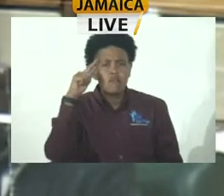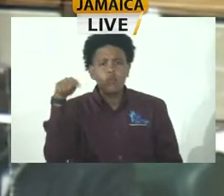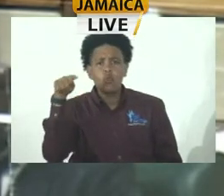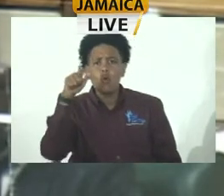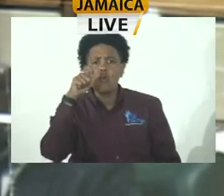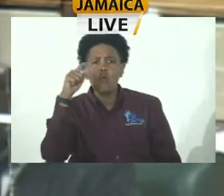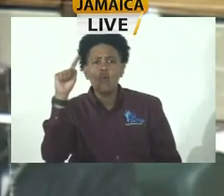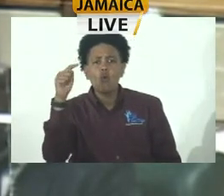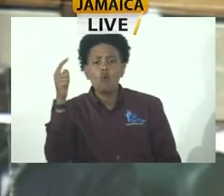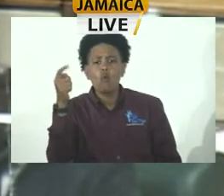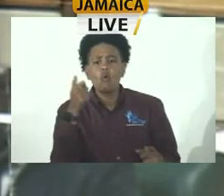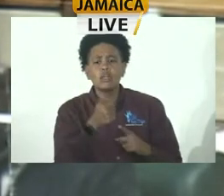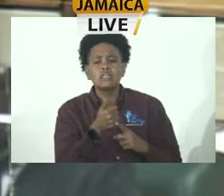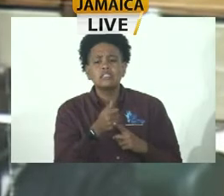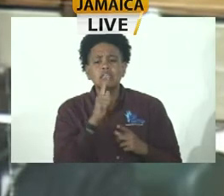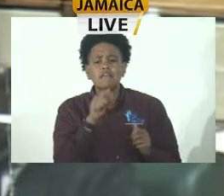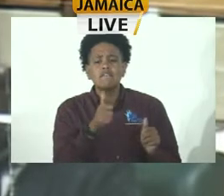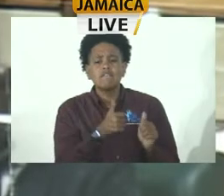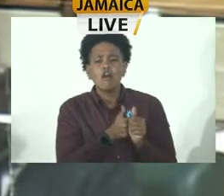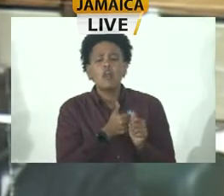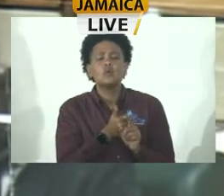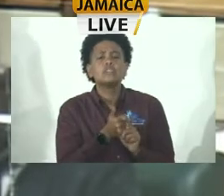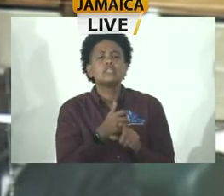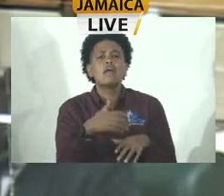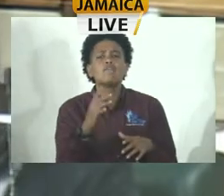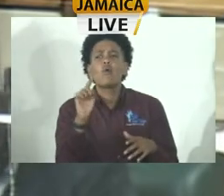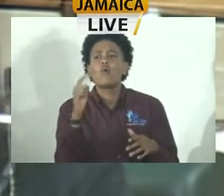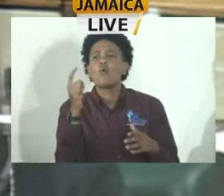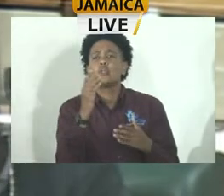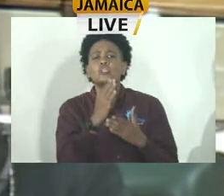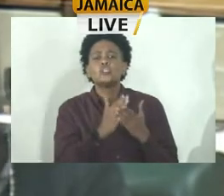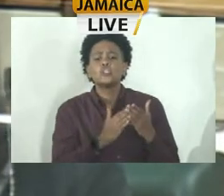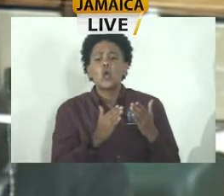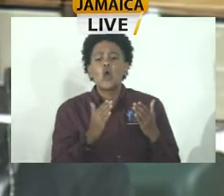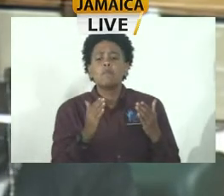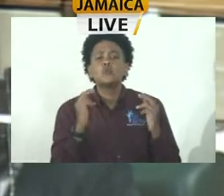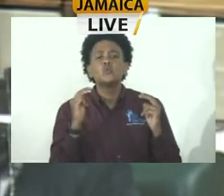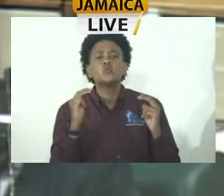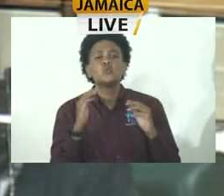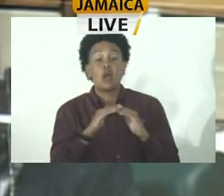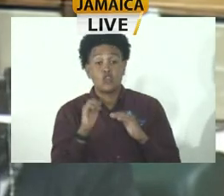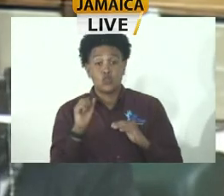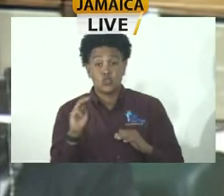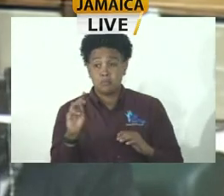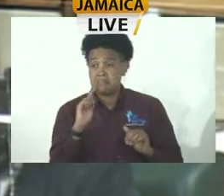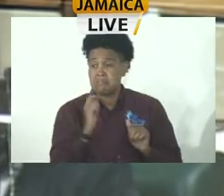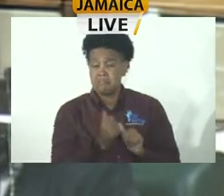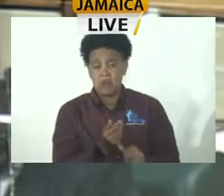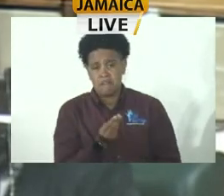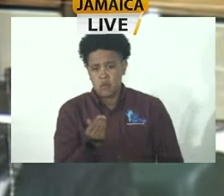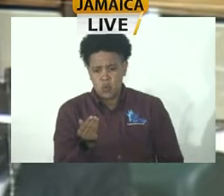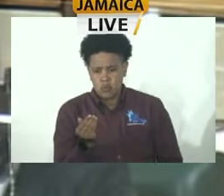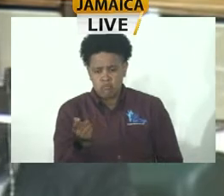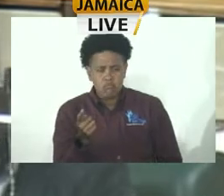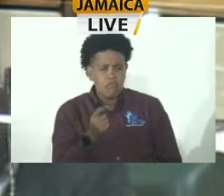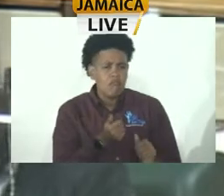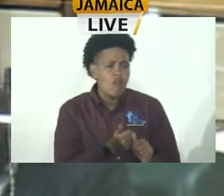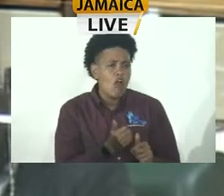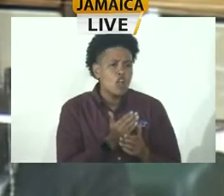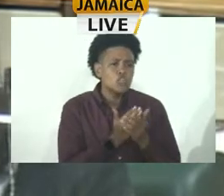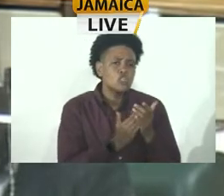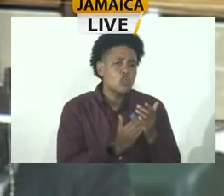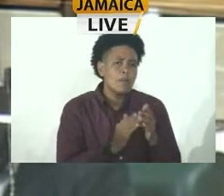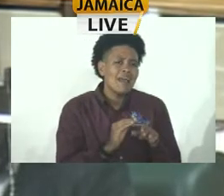are only following only some news on social media following some